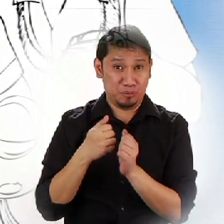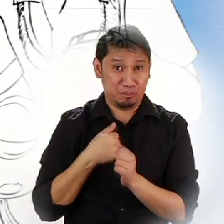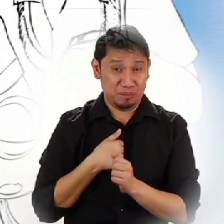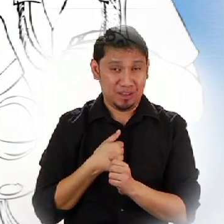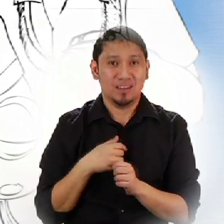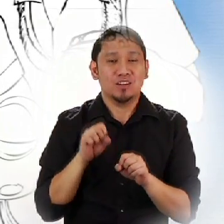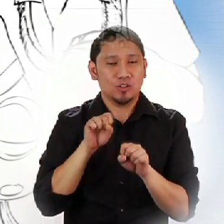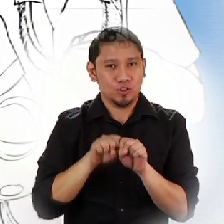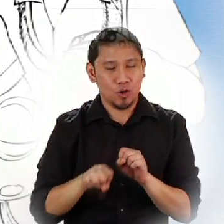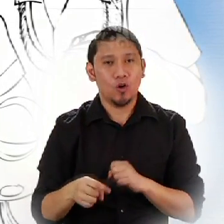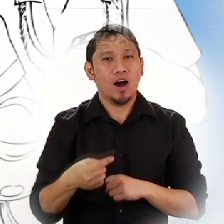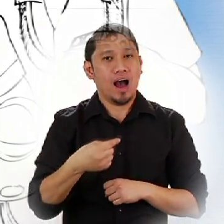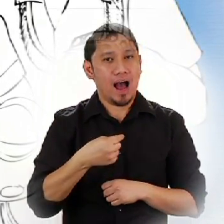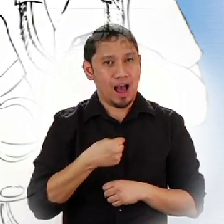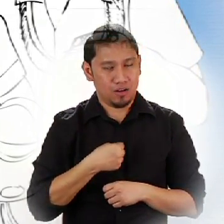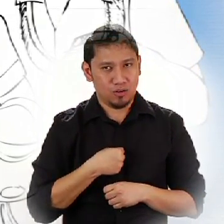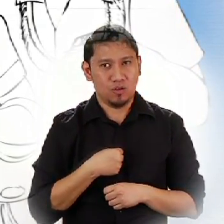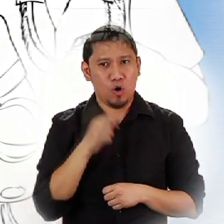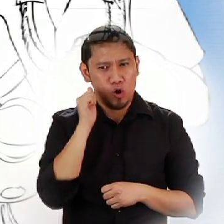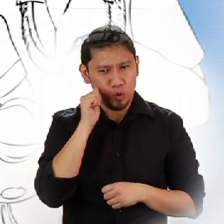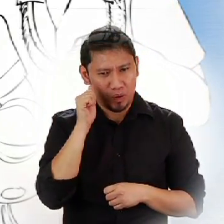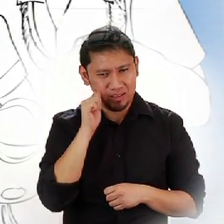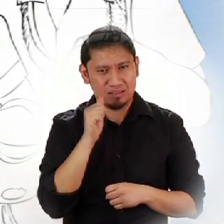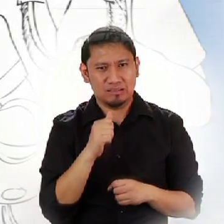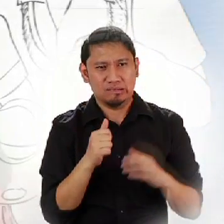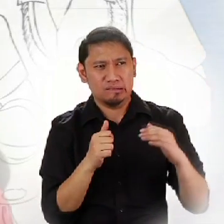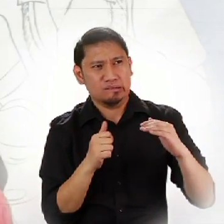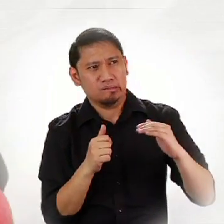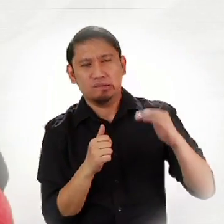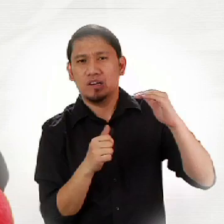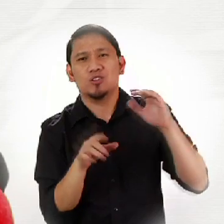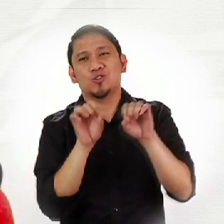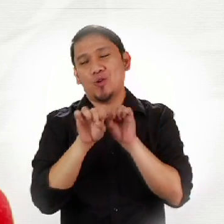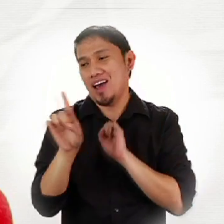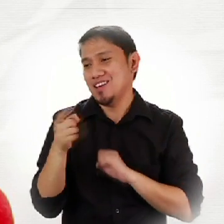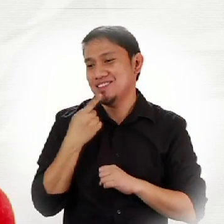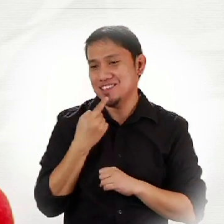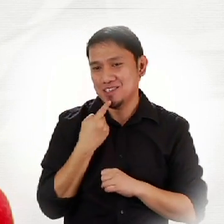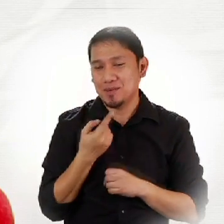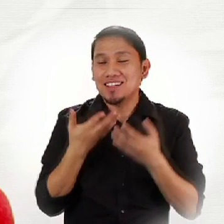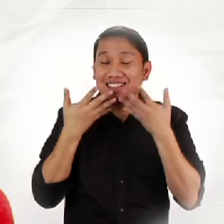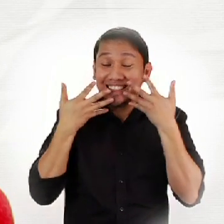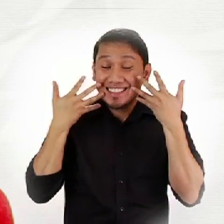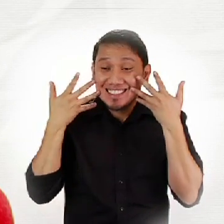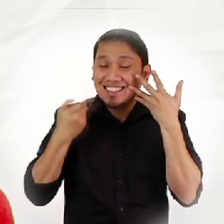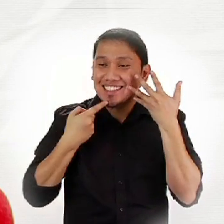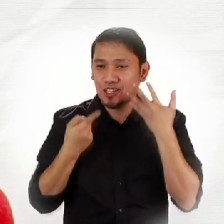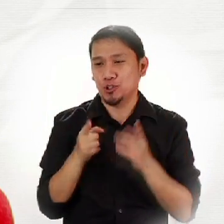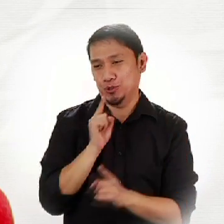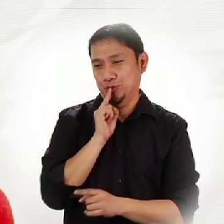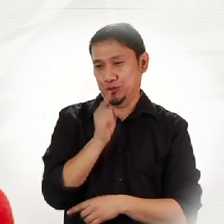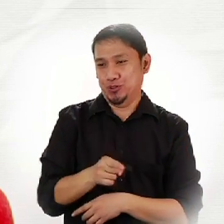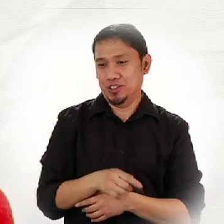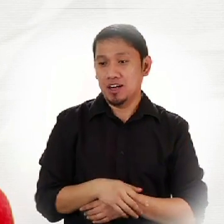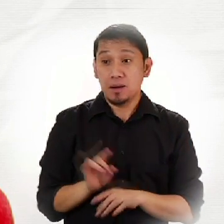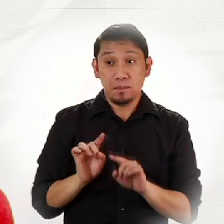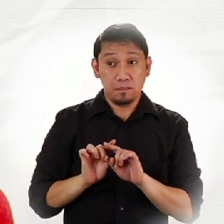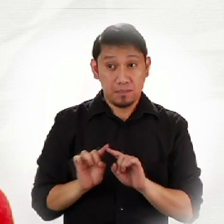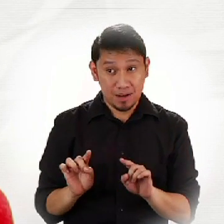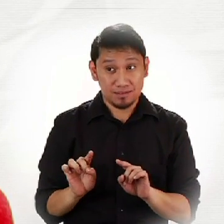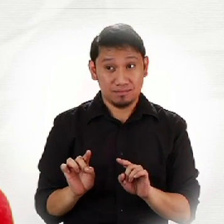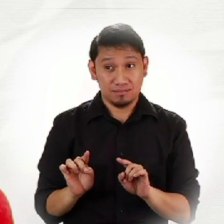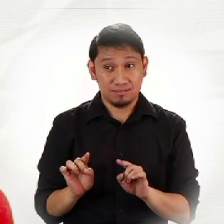Again, I will be in the limelight. Now, so I said smilingly, "Oh,